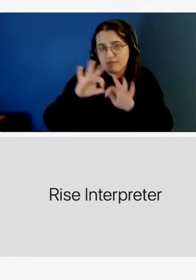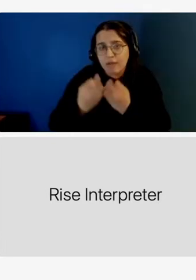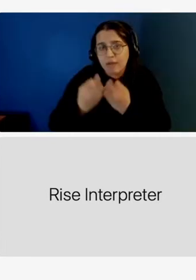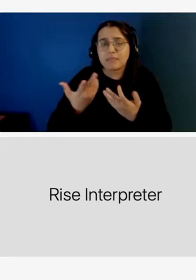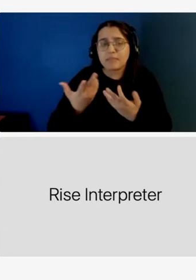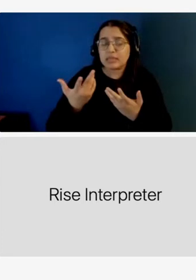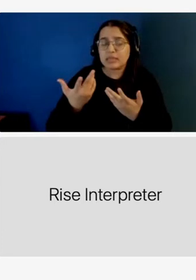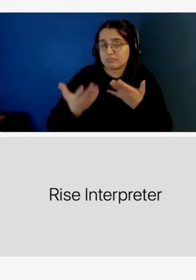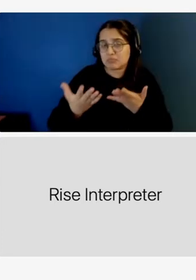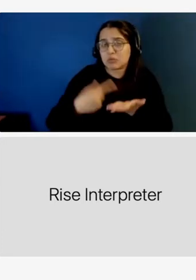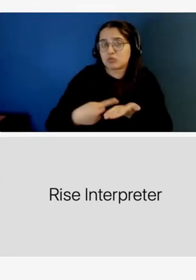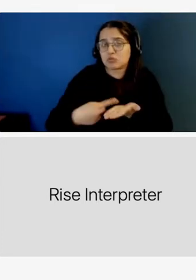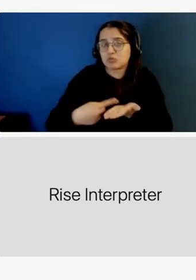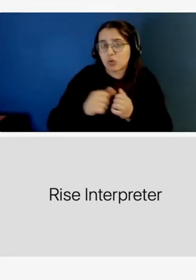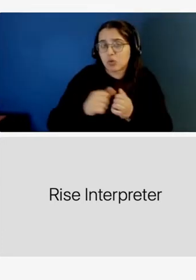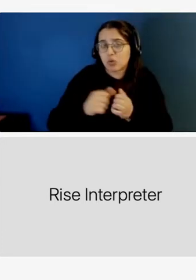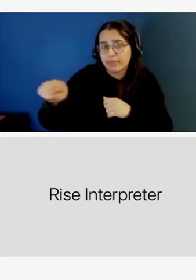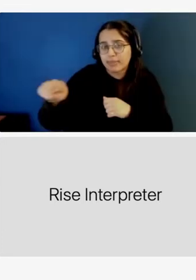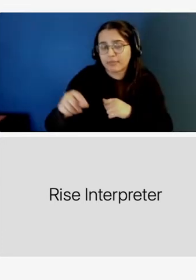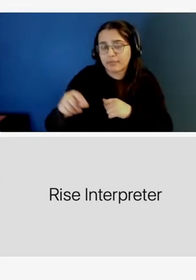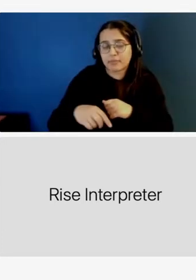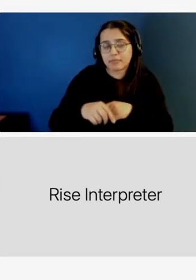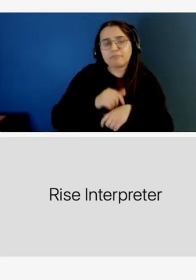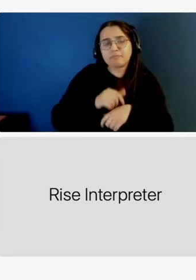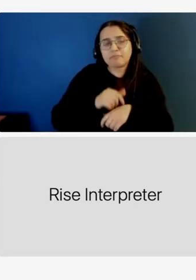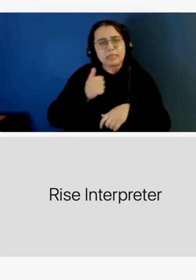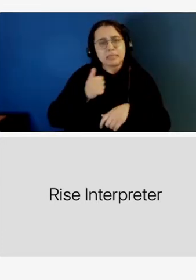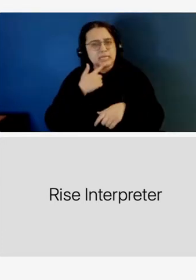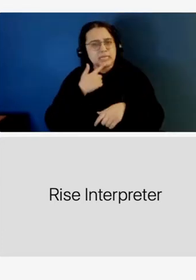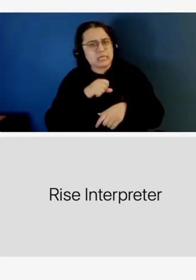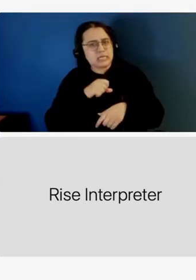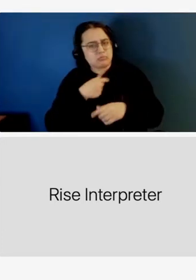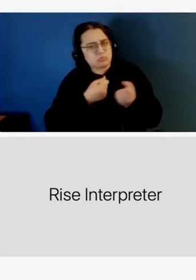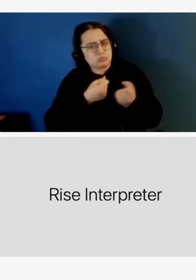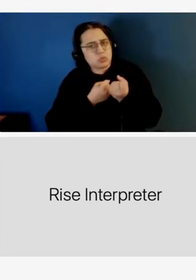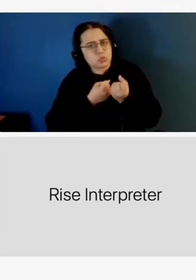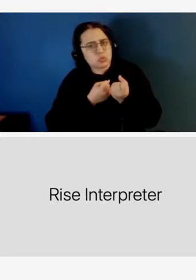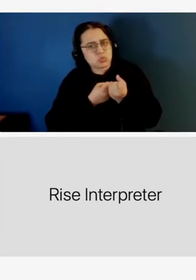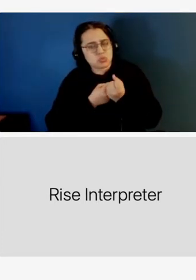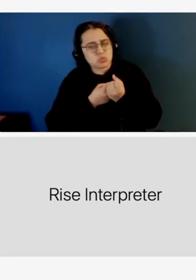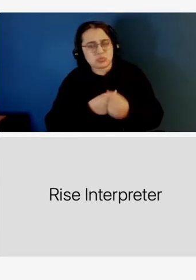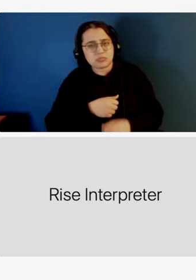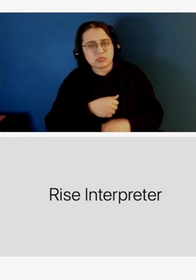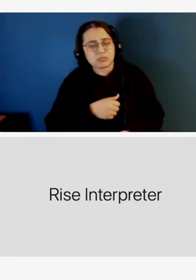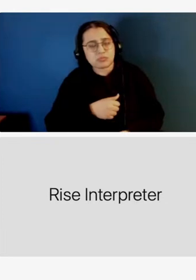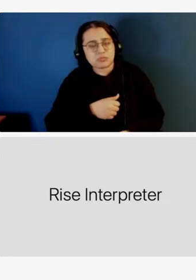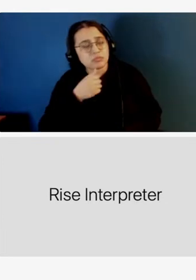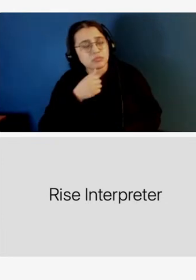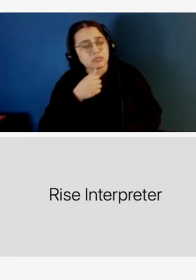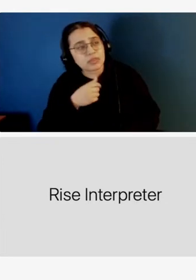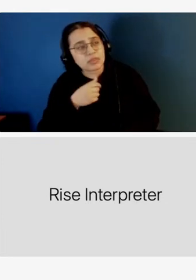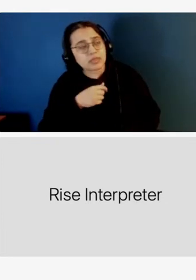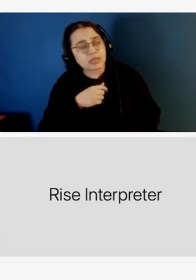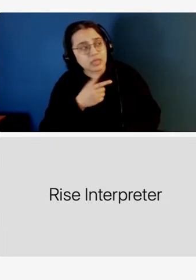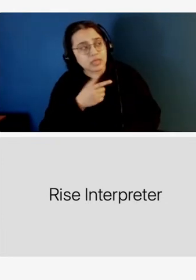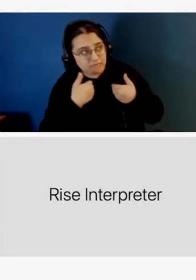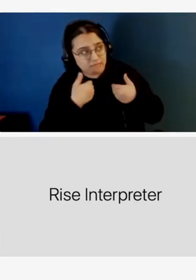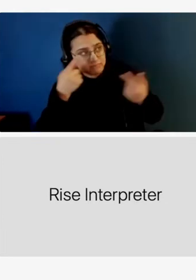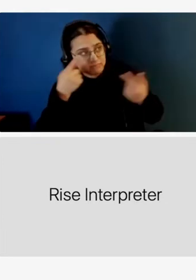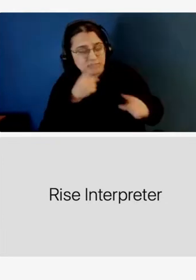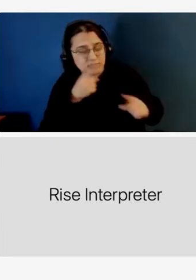am totally in support of that. Thank you. We have consensus? I do, but I think this raises a